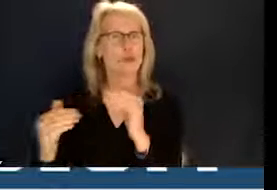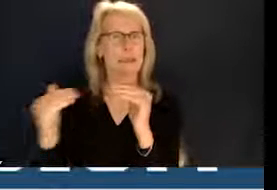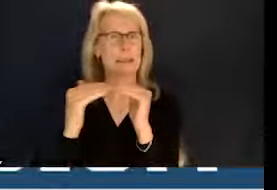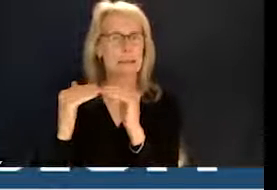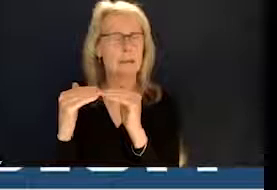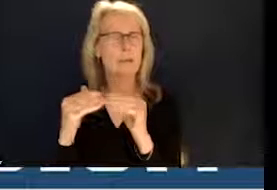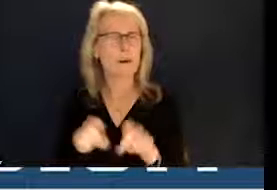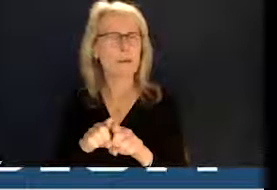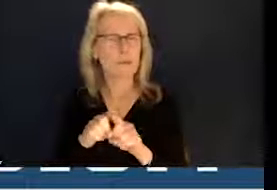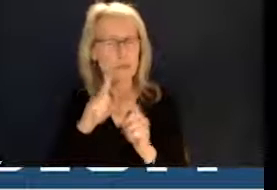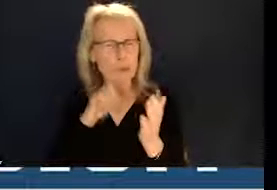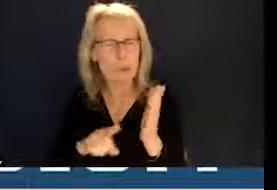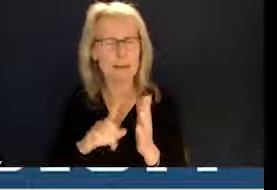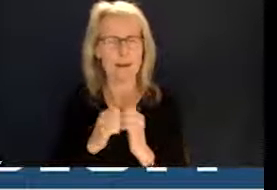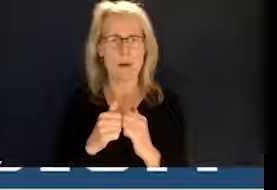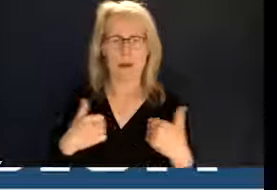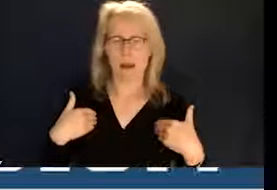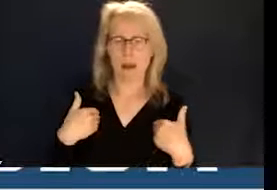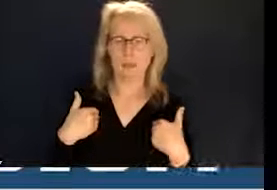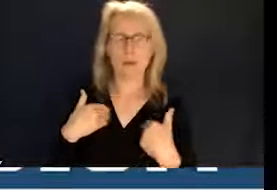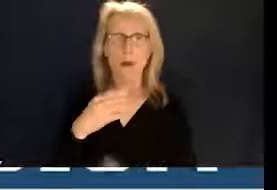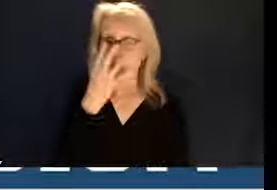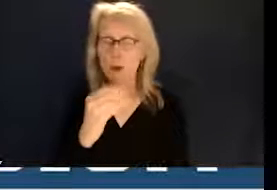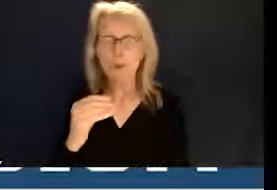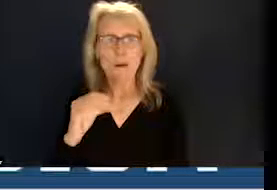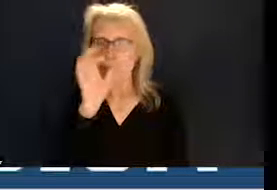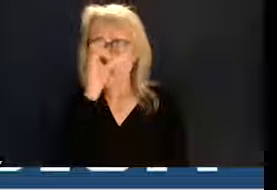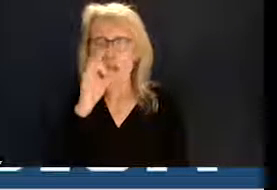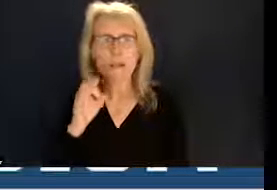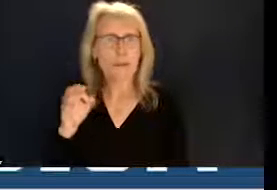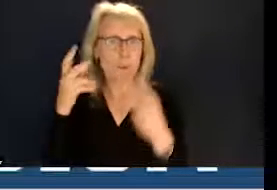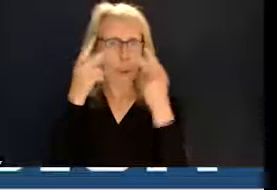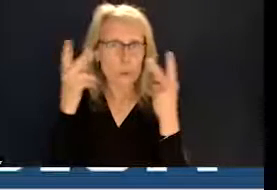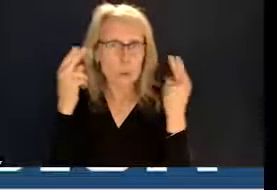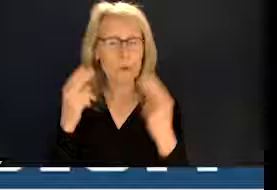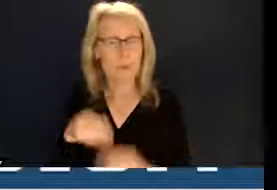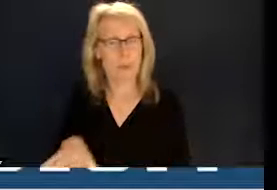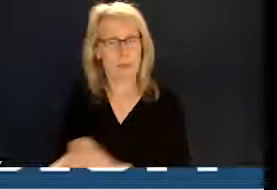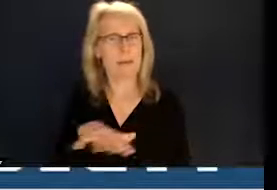how carnivores, namely coyotes, foxes, and raccoons, adapt to